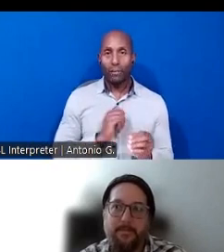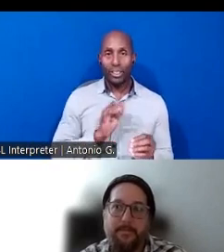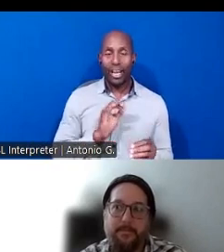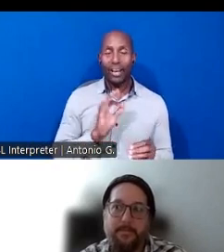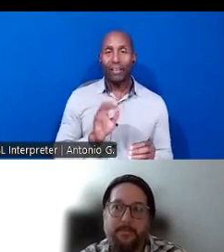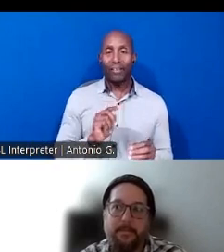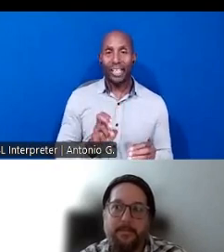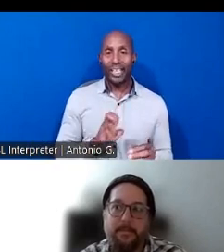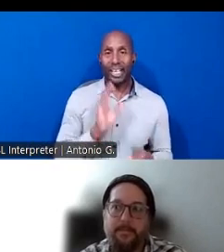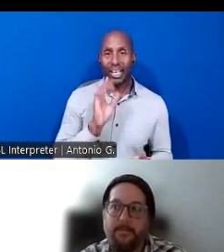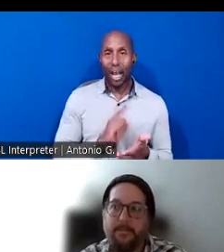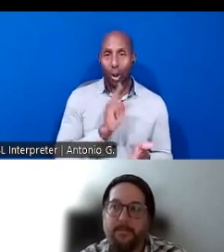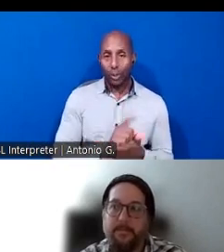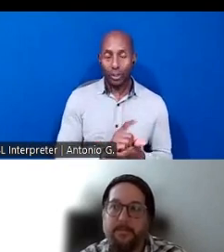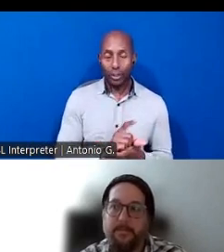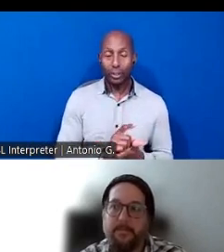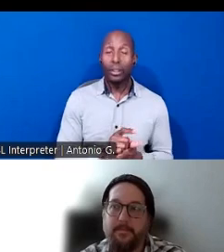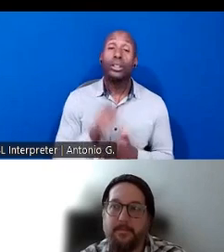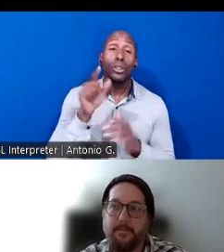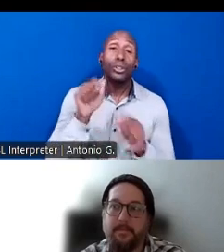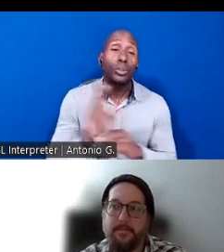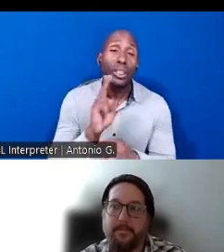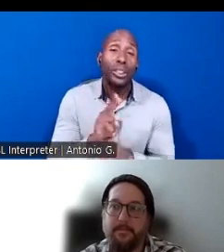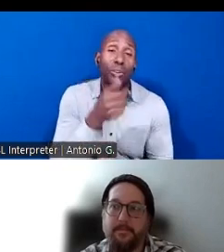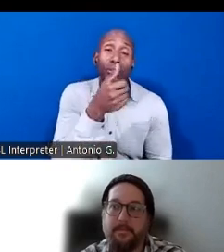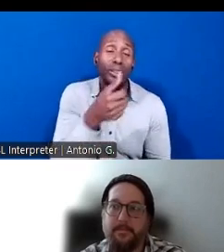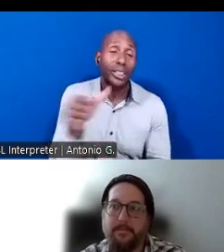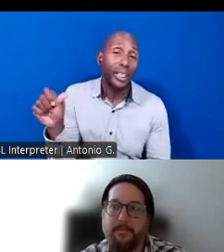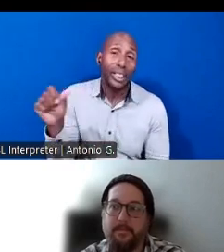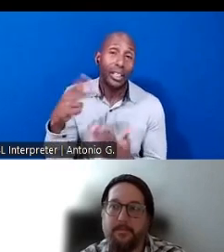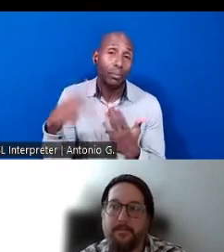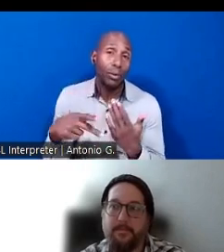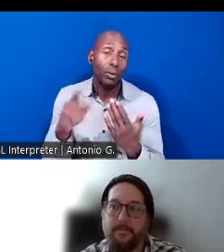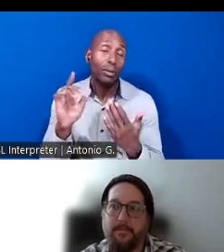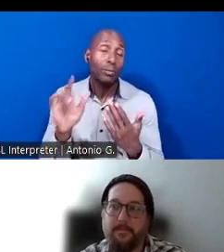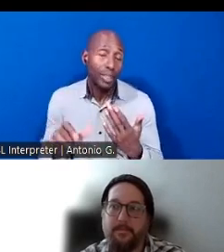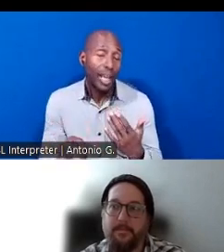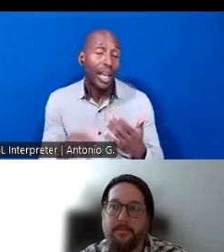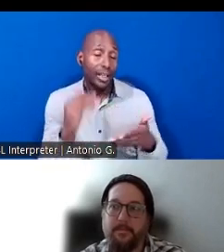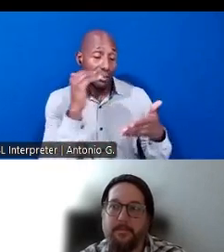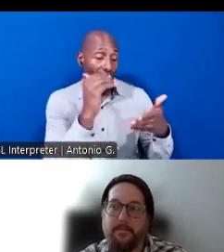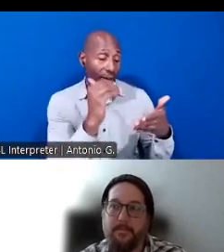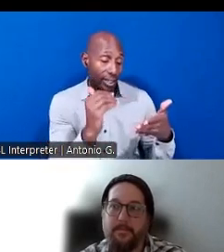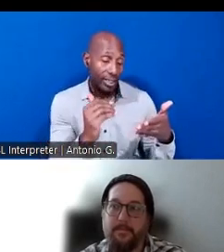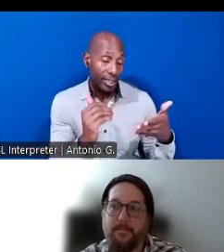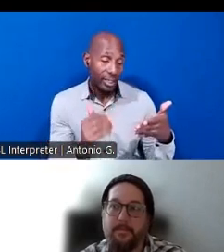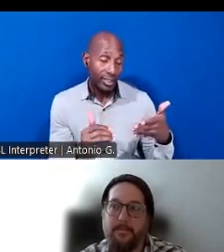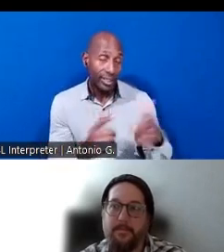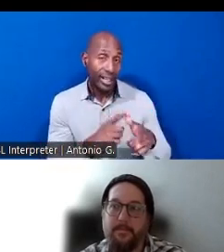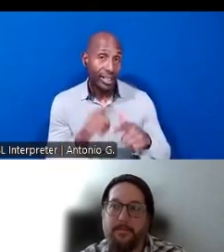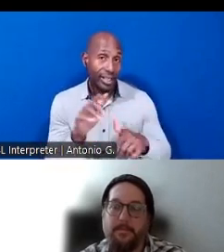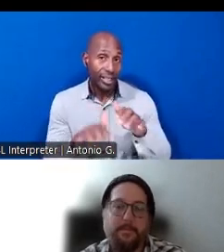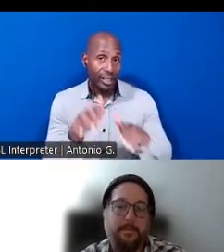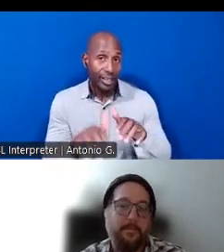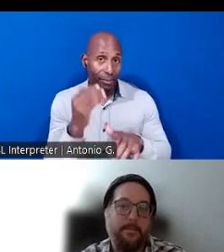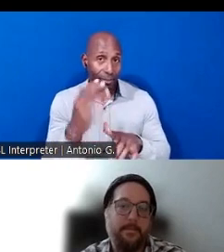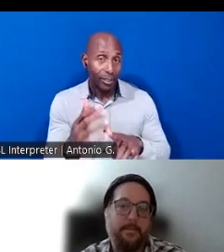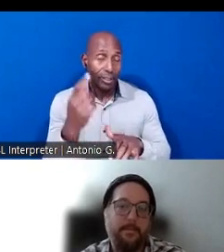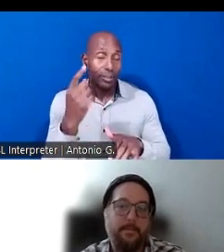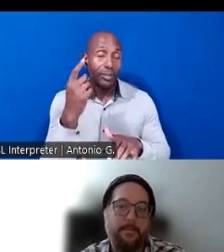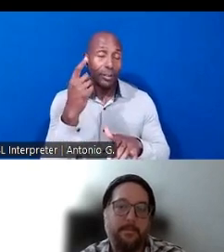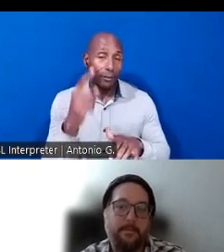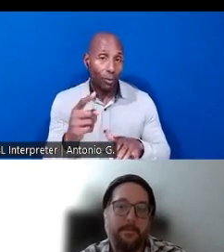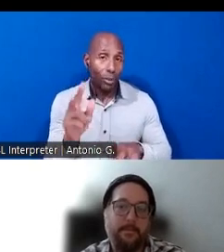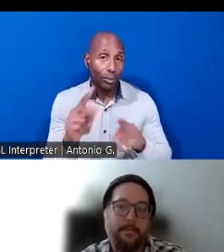do is use any of the programs that are listed and type in the information for the folks at